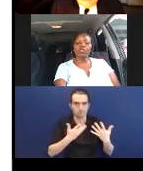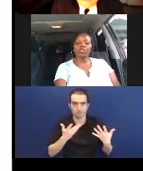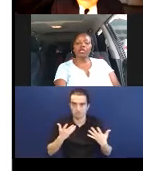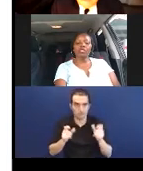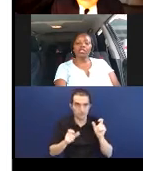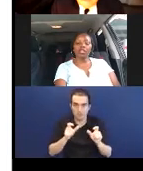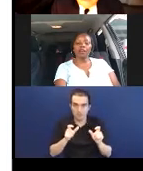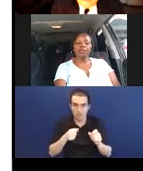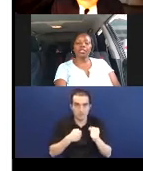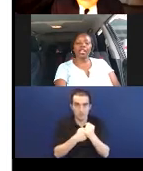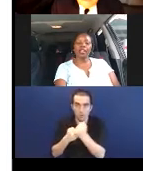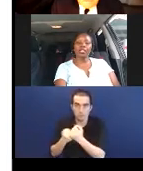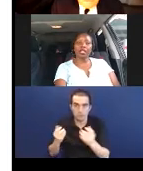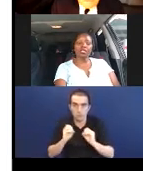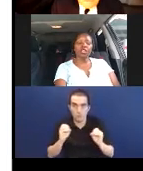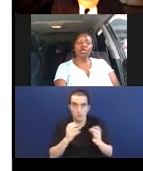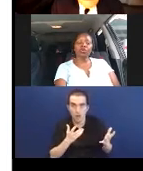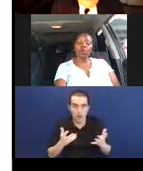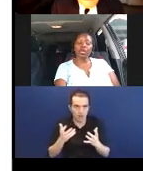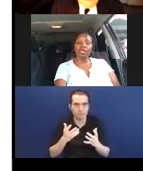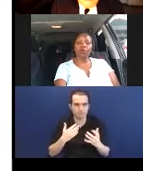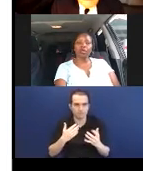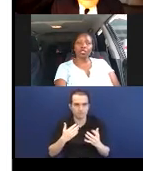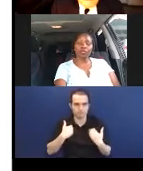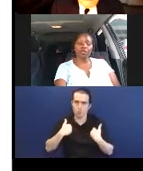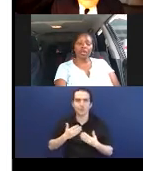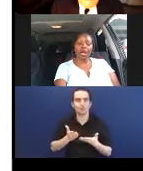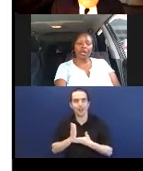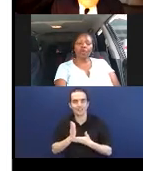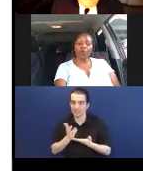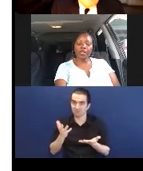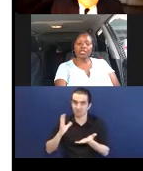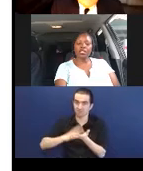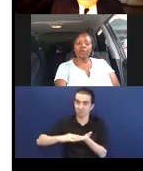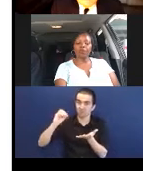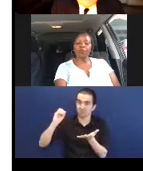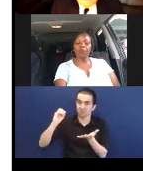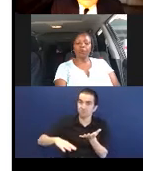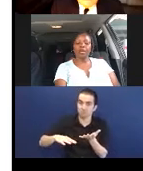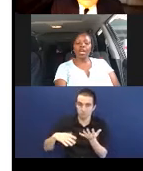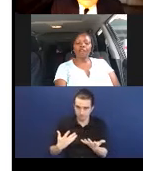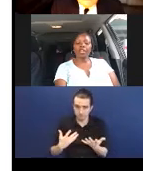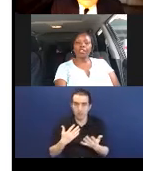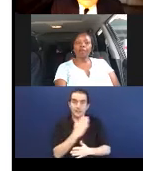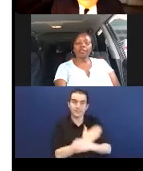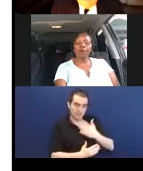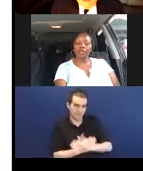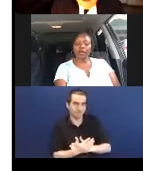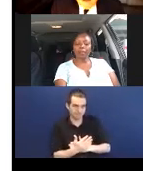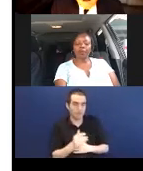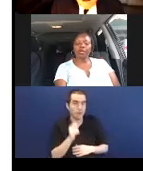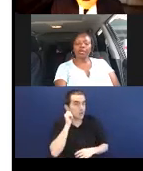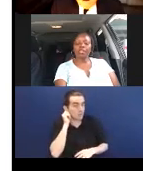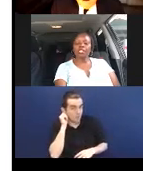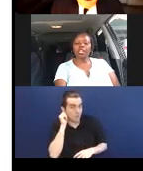Disabled children have been denied access to online education, and homeless disabled people have either been rounded